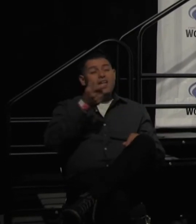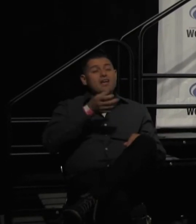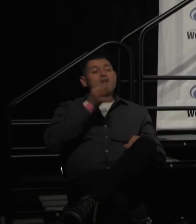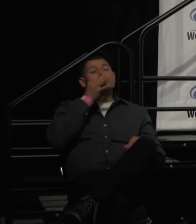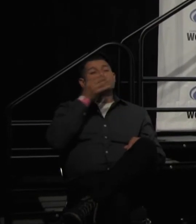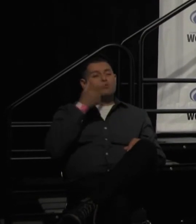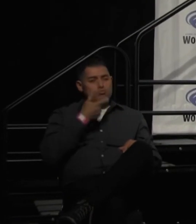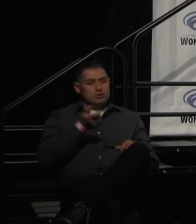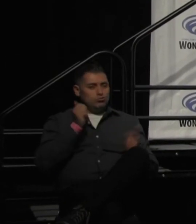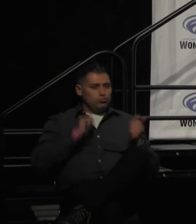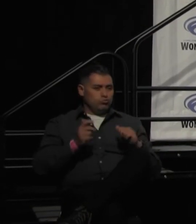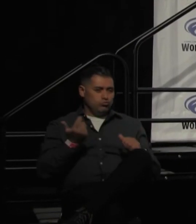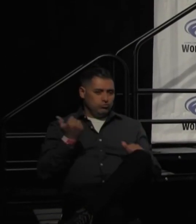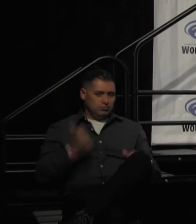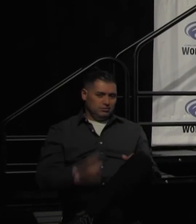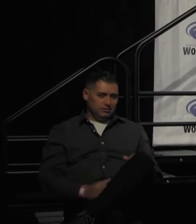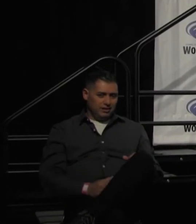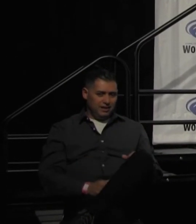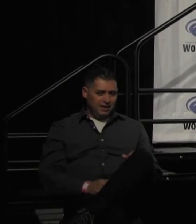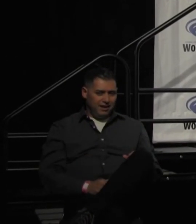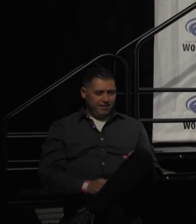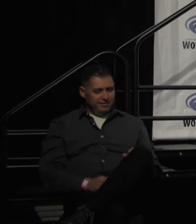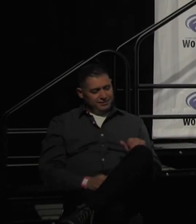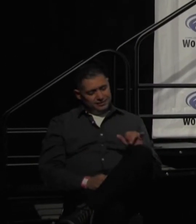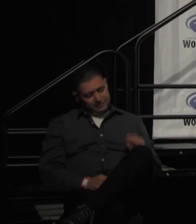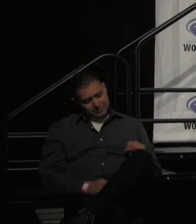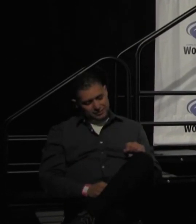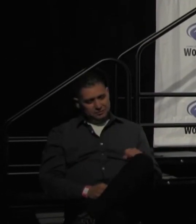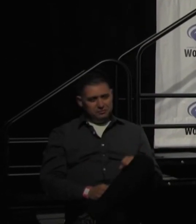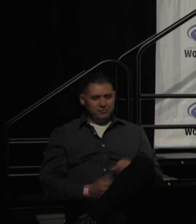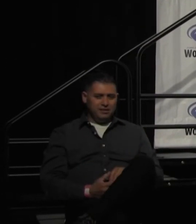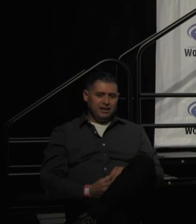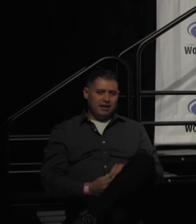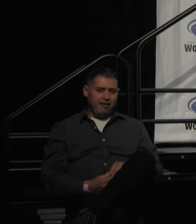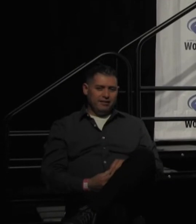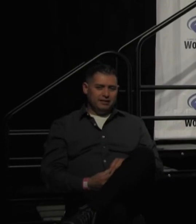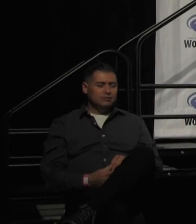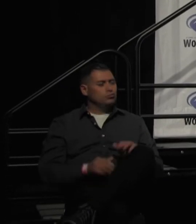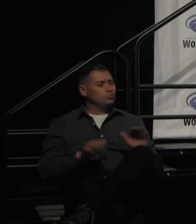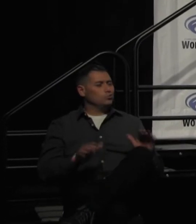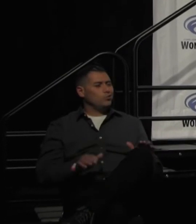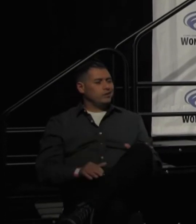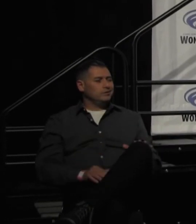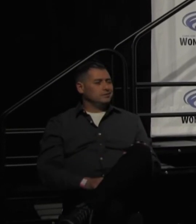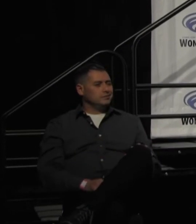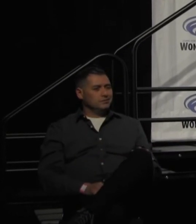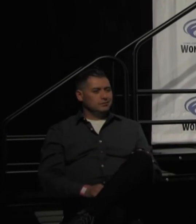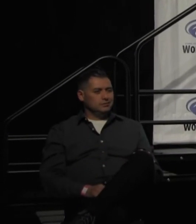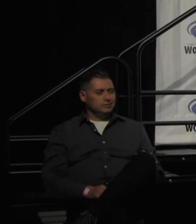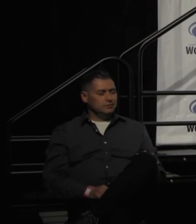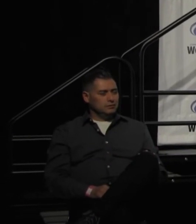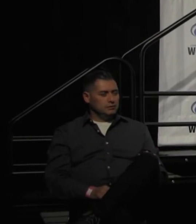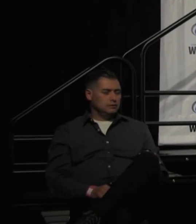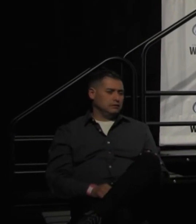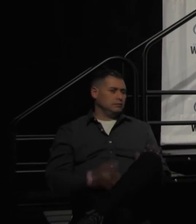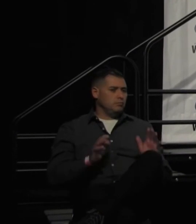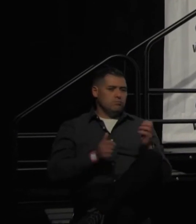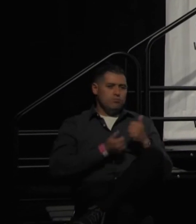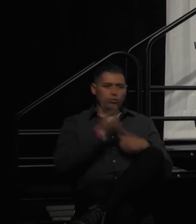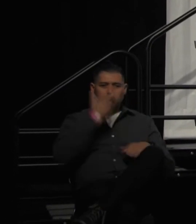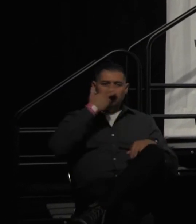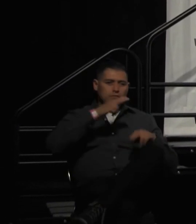show. Yes. Yes. No, it was great. It was the most